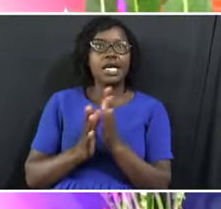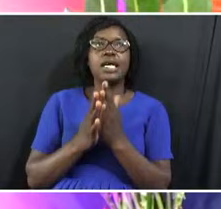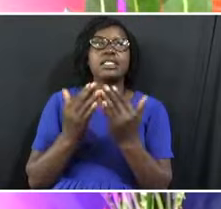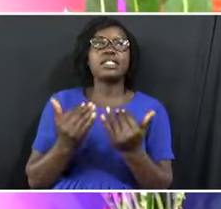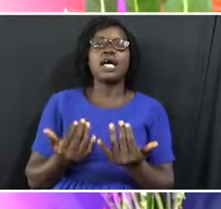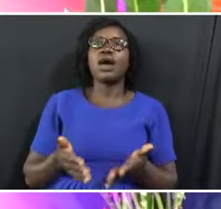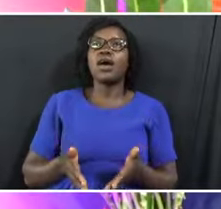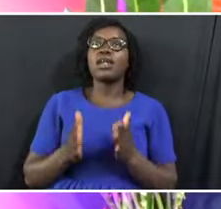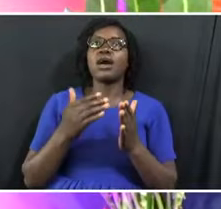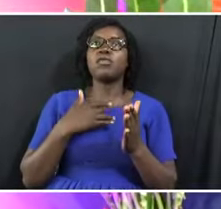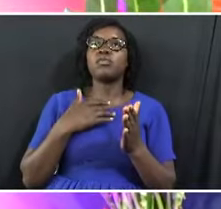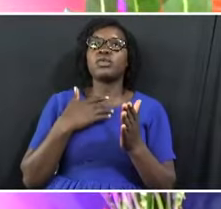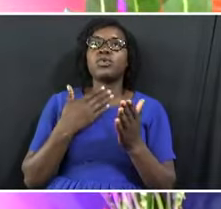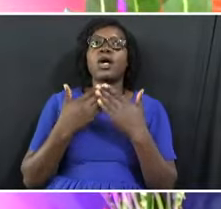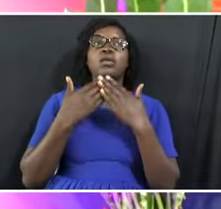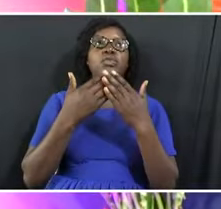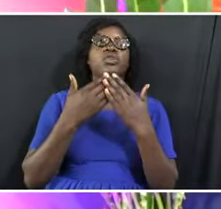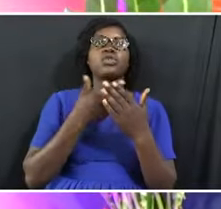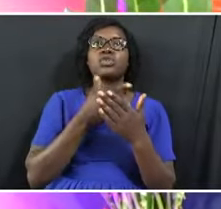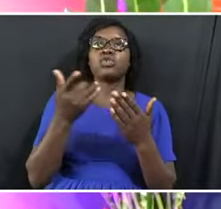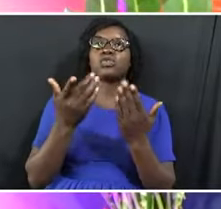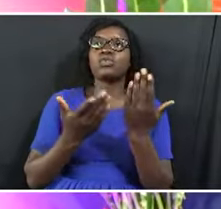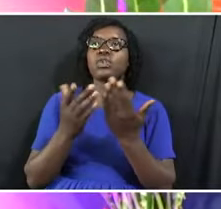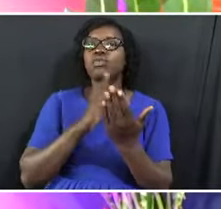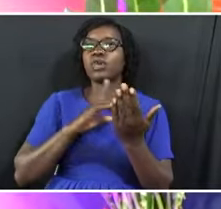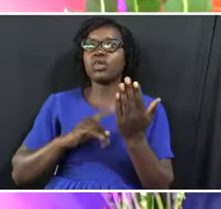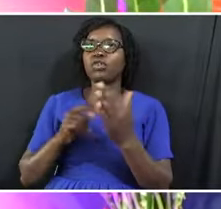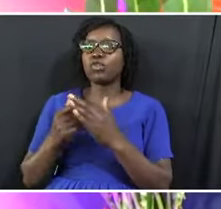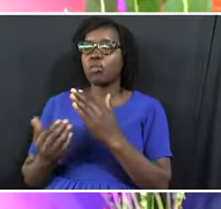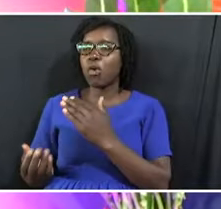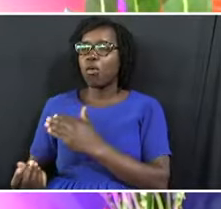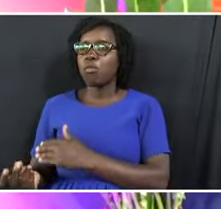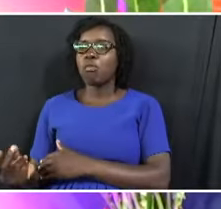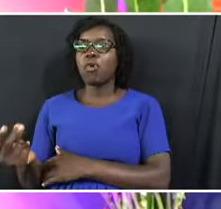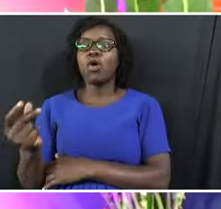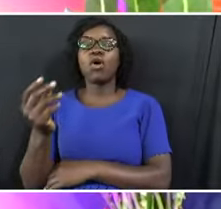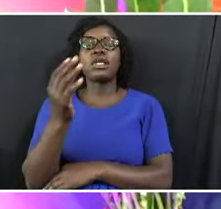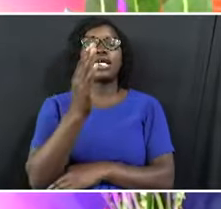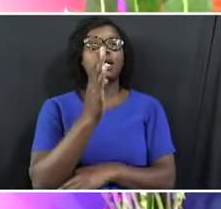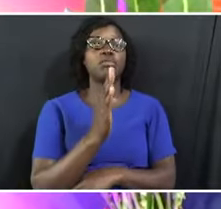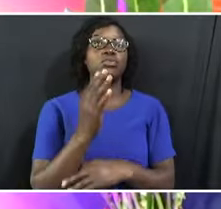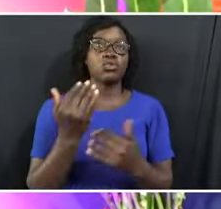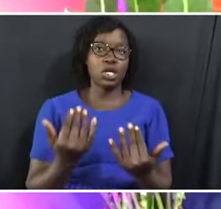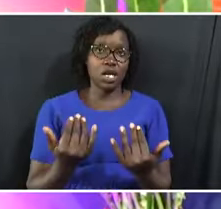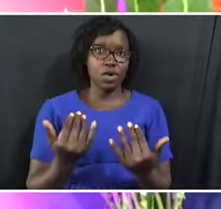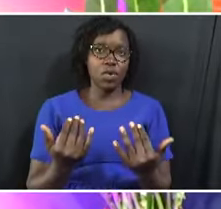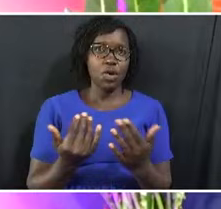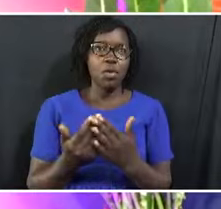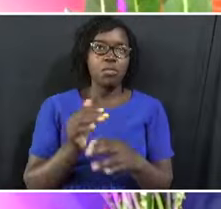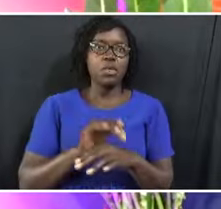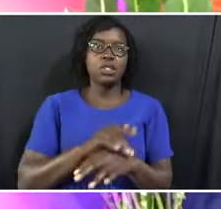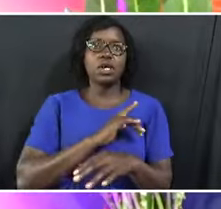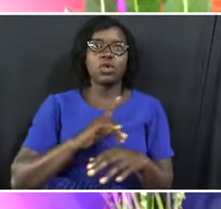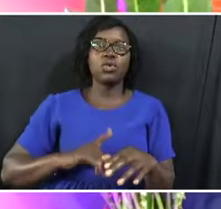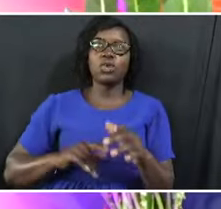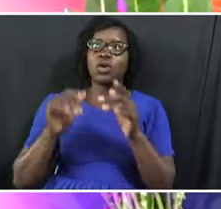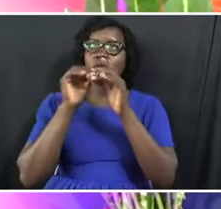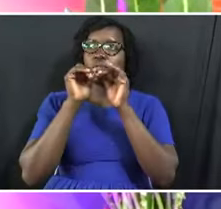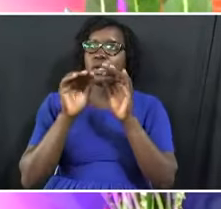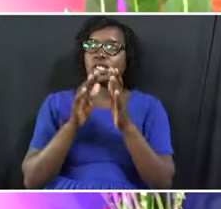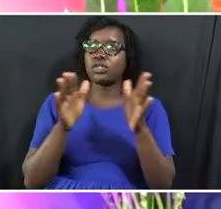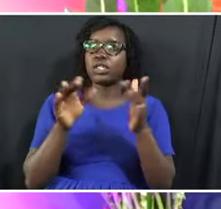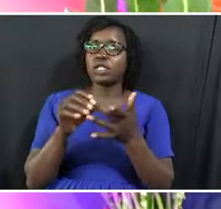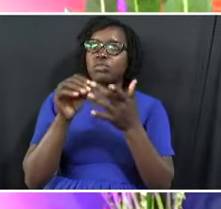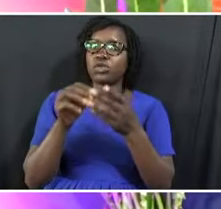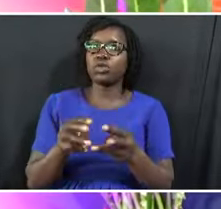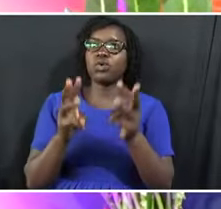to appreciate those who have served the Lord from the morning up to this particular moment. May the good Lord bless you in a very special way.